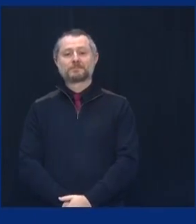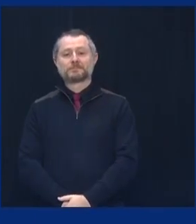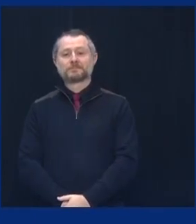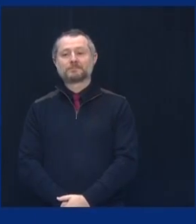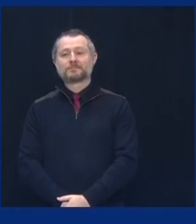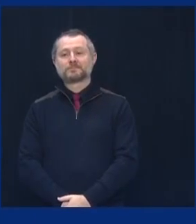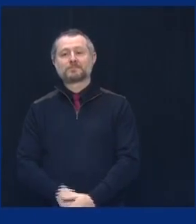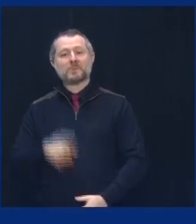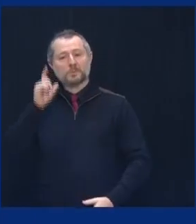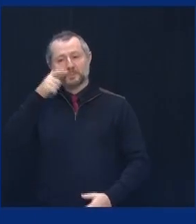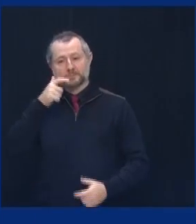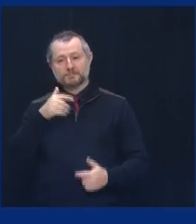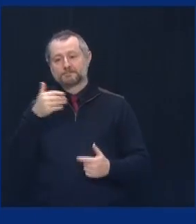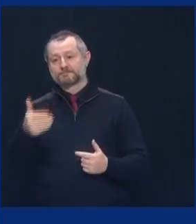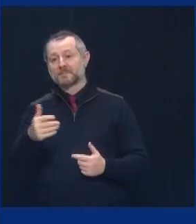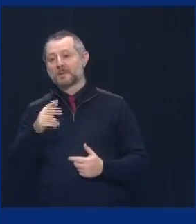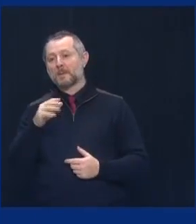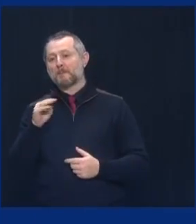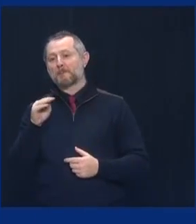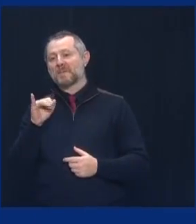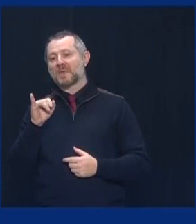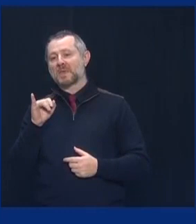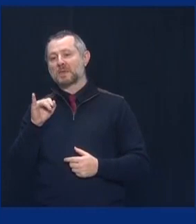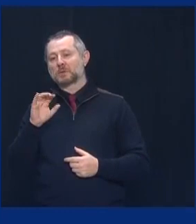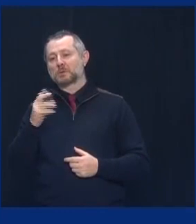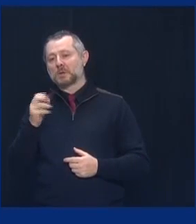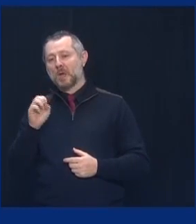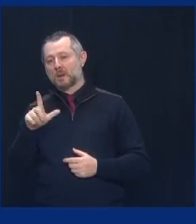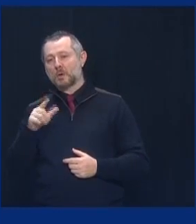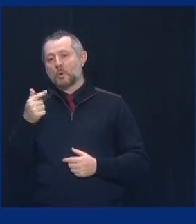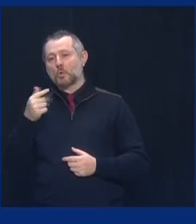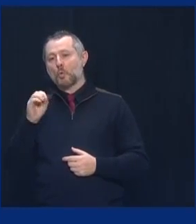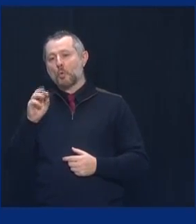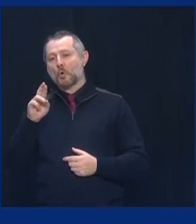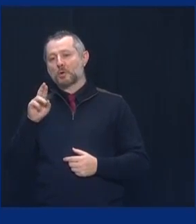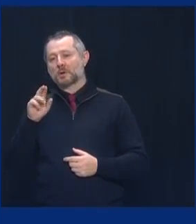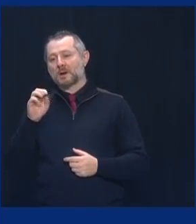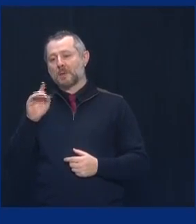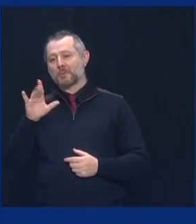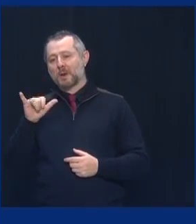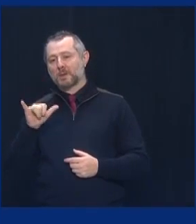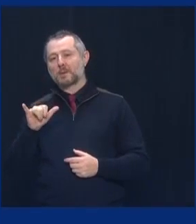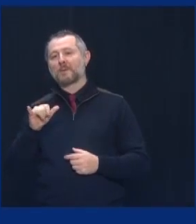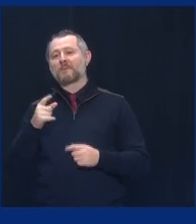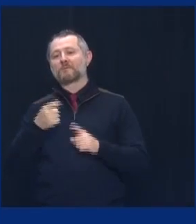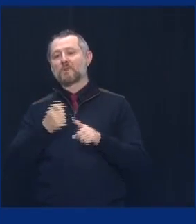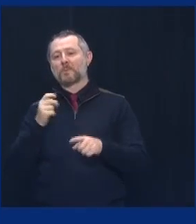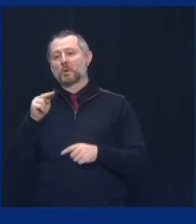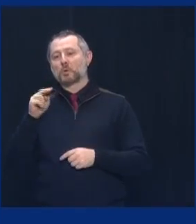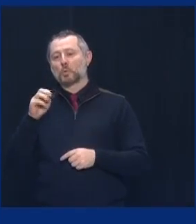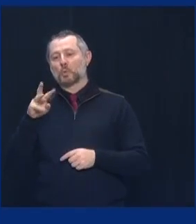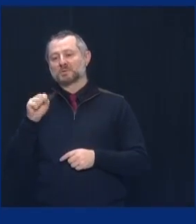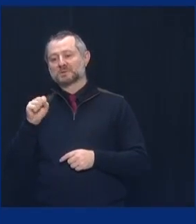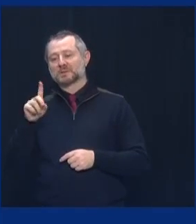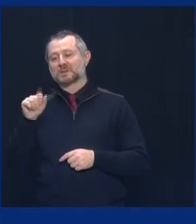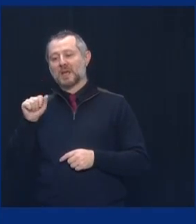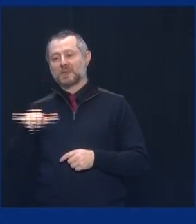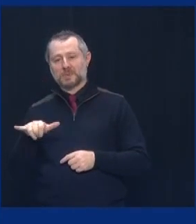Governor, you now have Michael Gormley from Newsday. Michael, your line is now open. Please unmute your microphone.